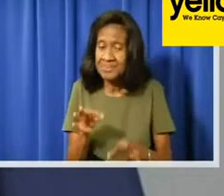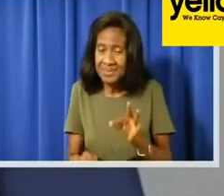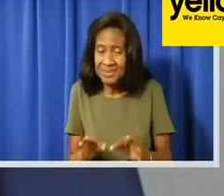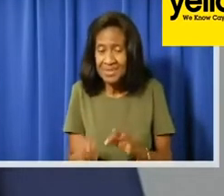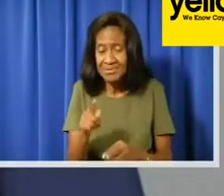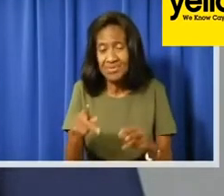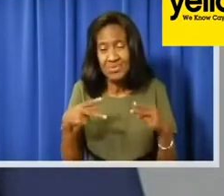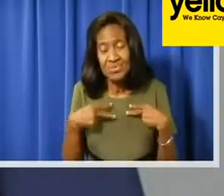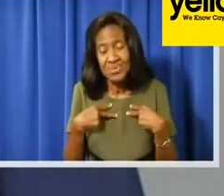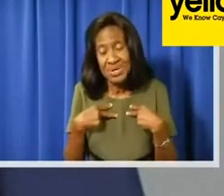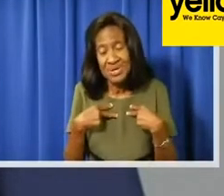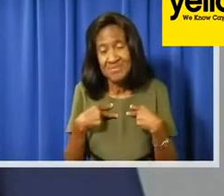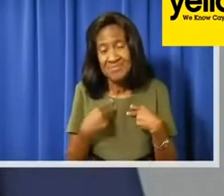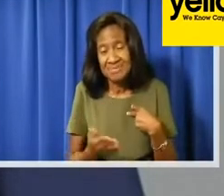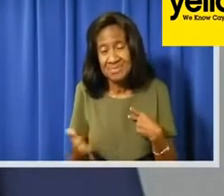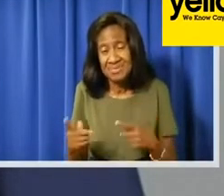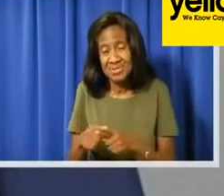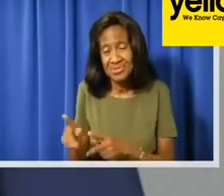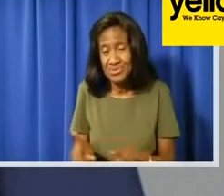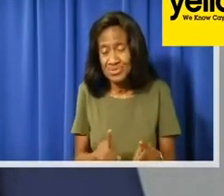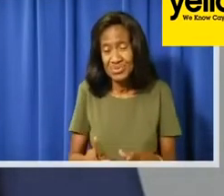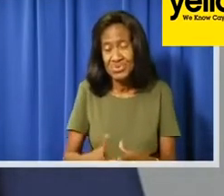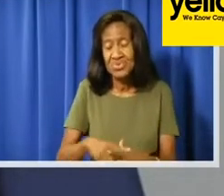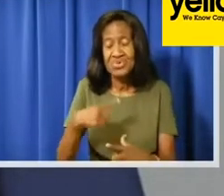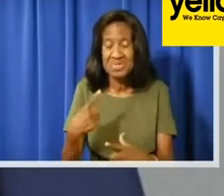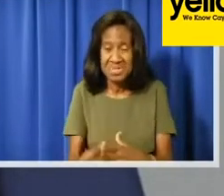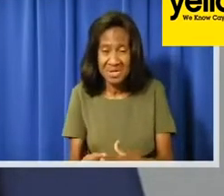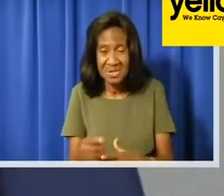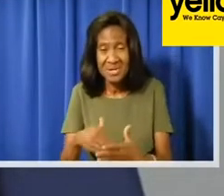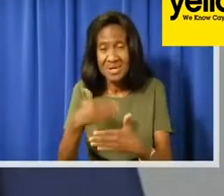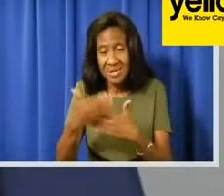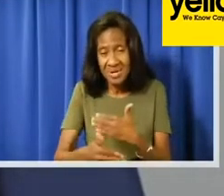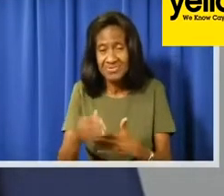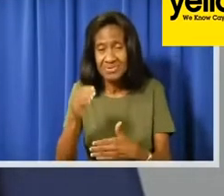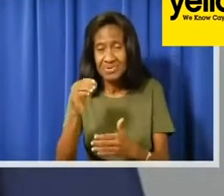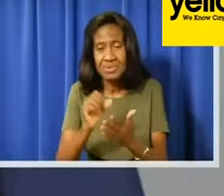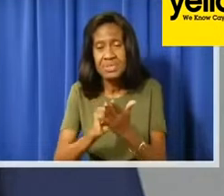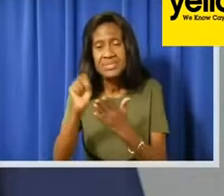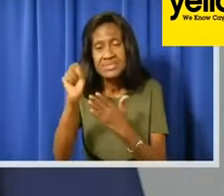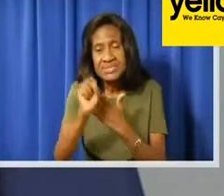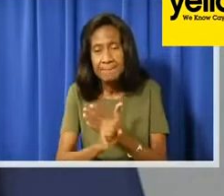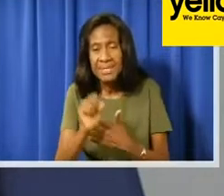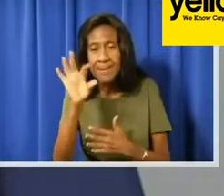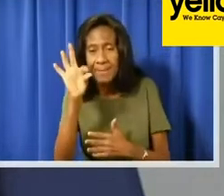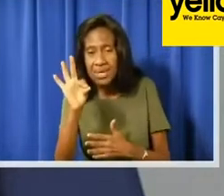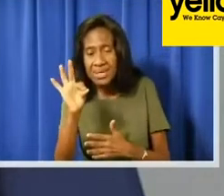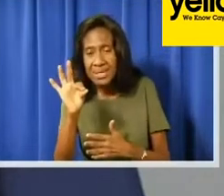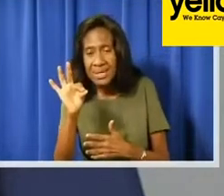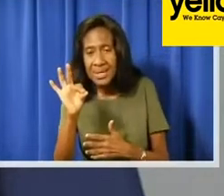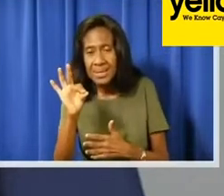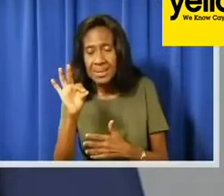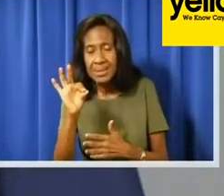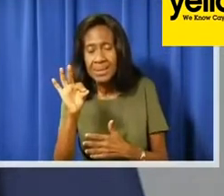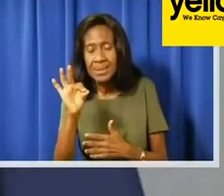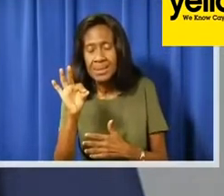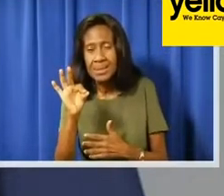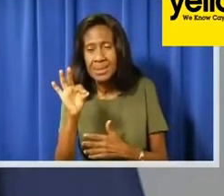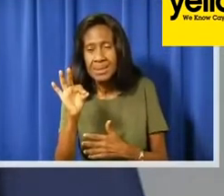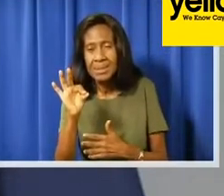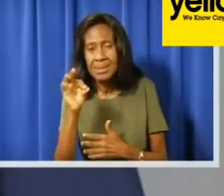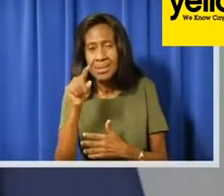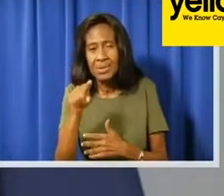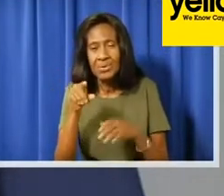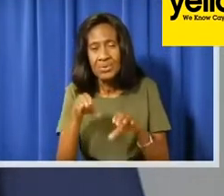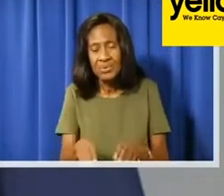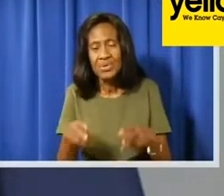have to address, then so be it, because after September 9th, we go to your normal